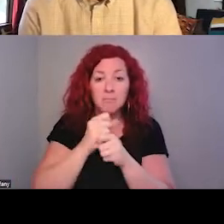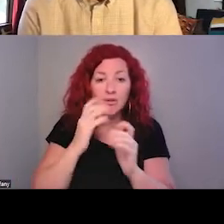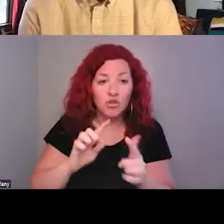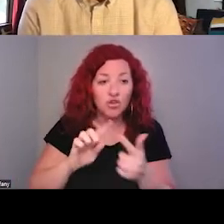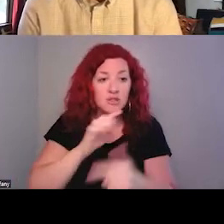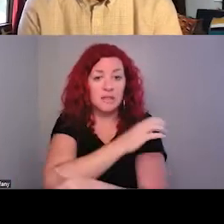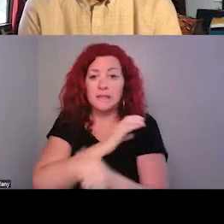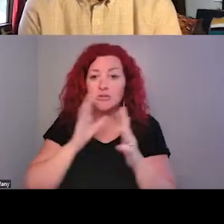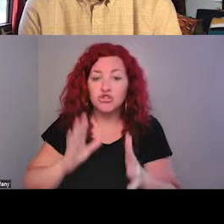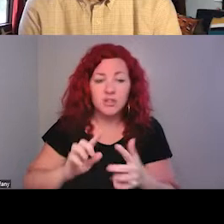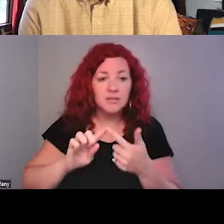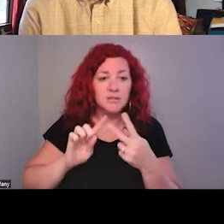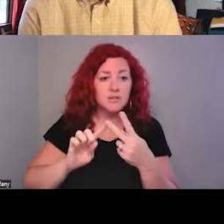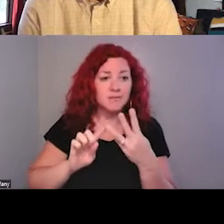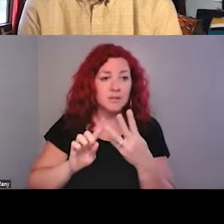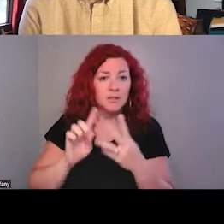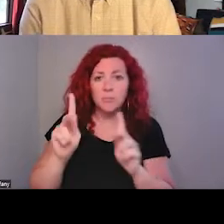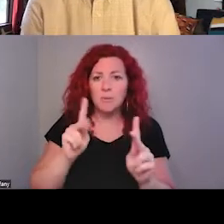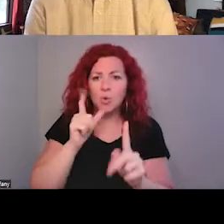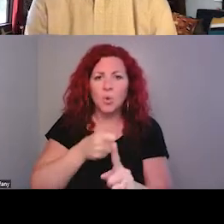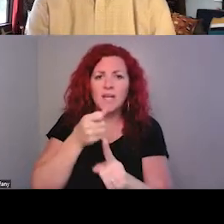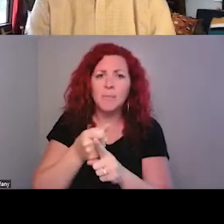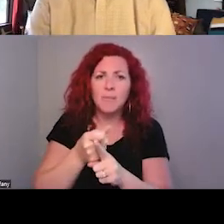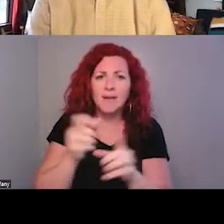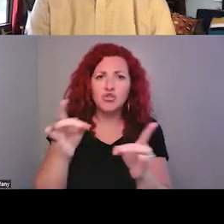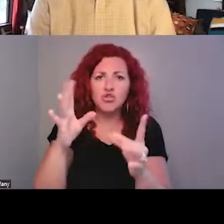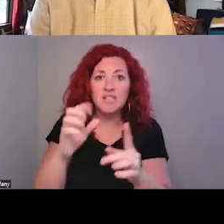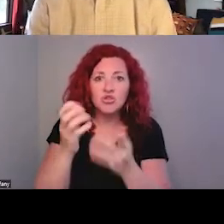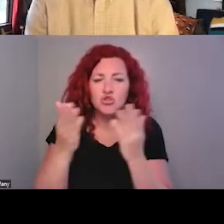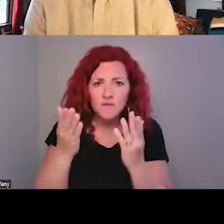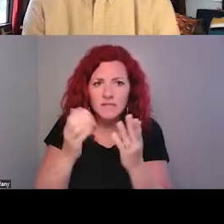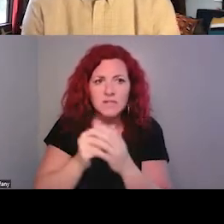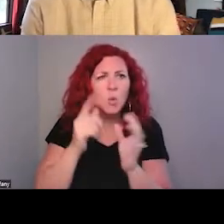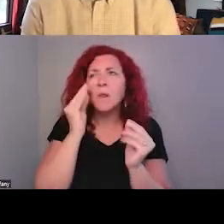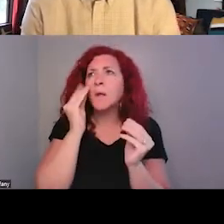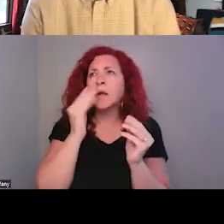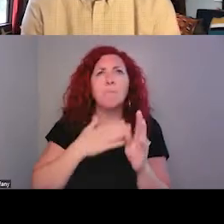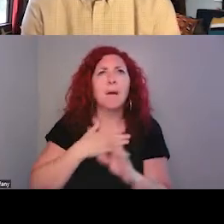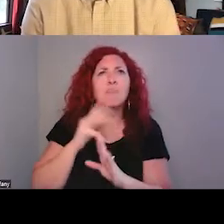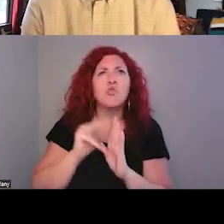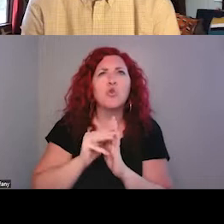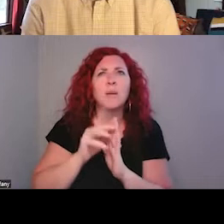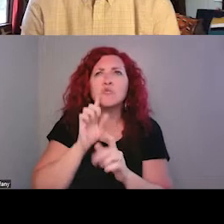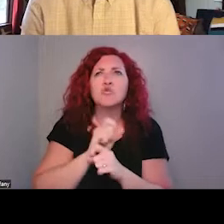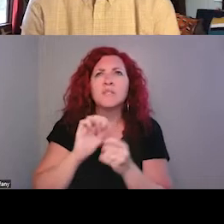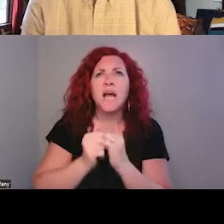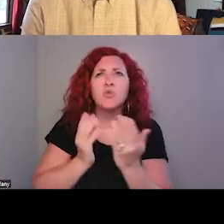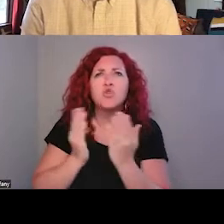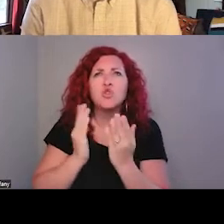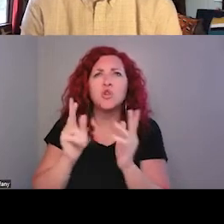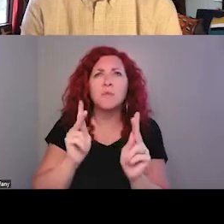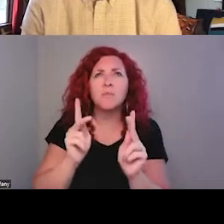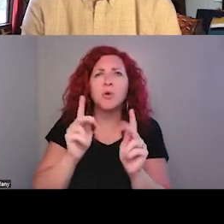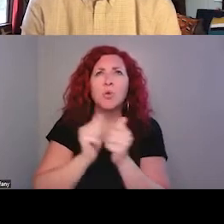who are impacting crisis services. And so as you're thinking, how is my program actually serving people who are experiencing homelessness? I want to